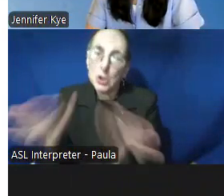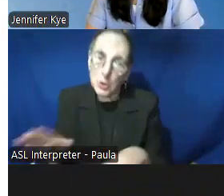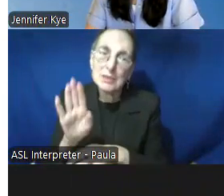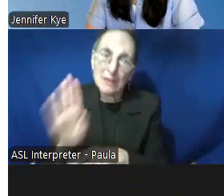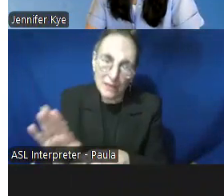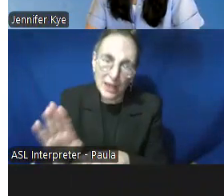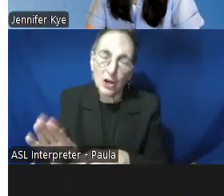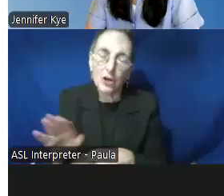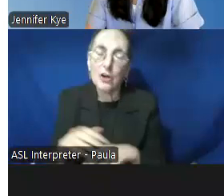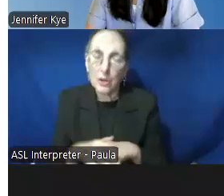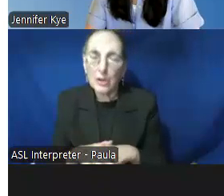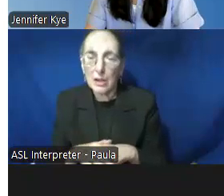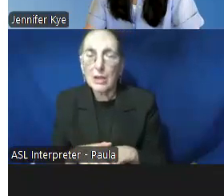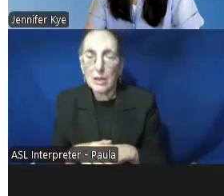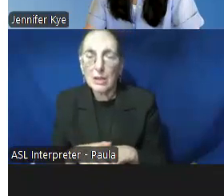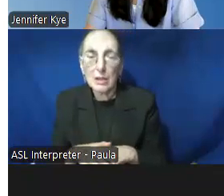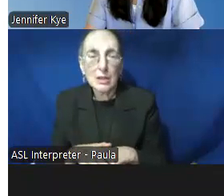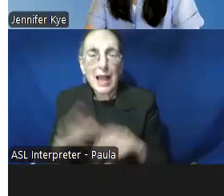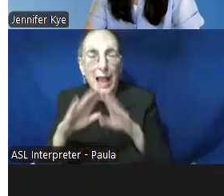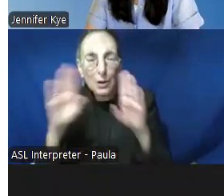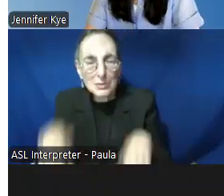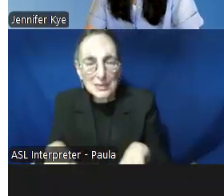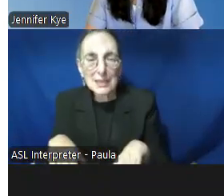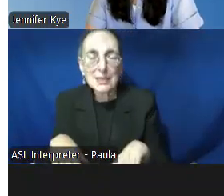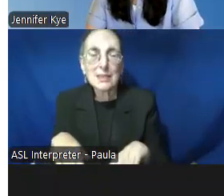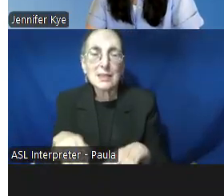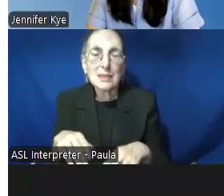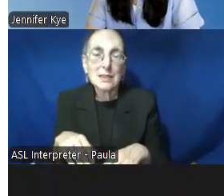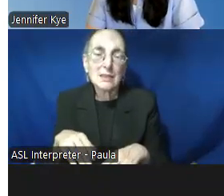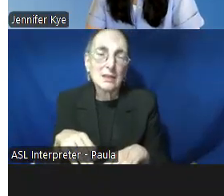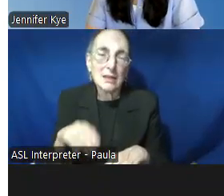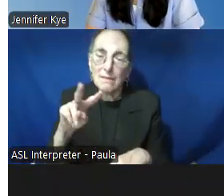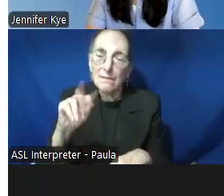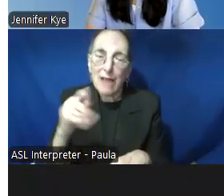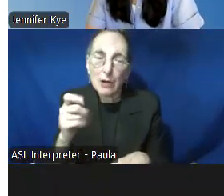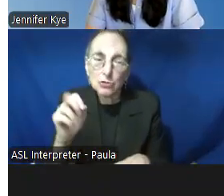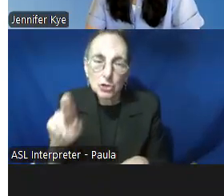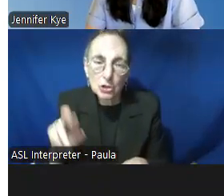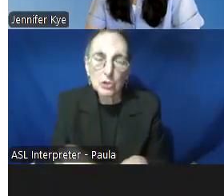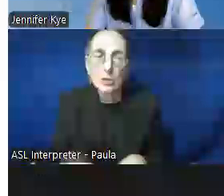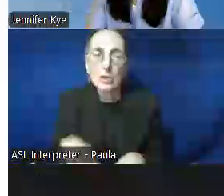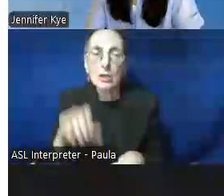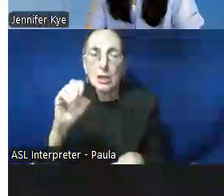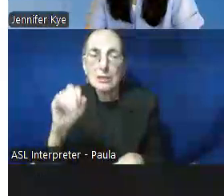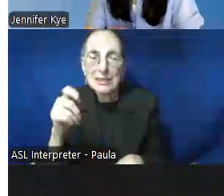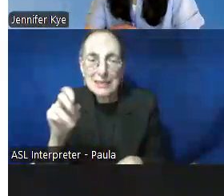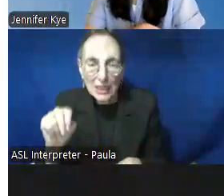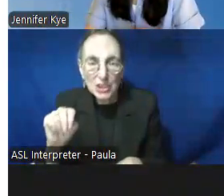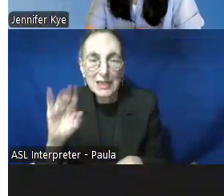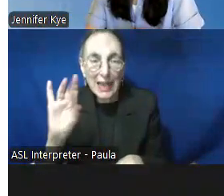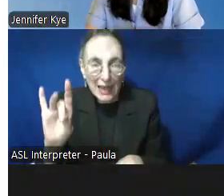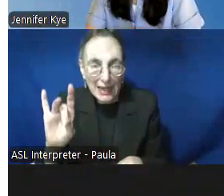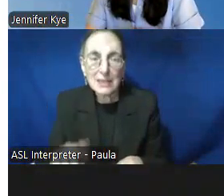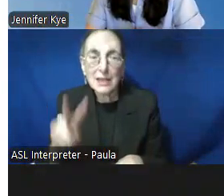housing choice vouchers, which are also called Section 8 vouchers, These clients, if they lose their